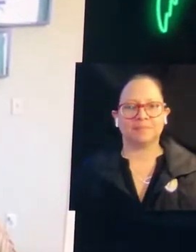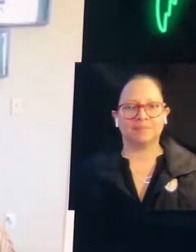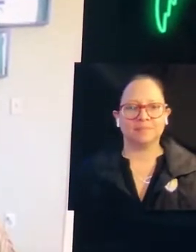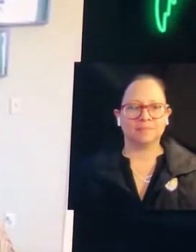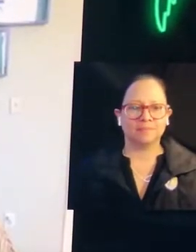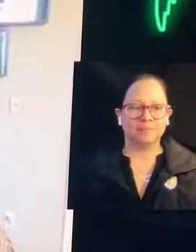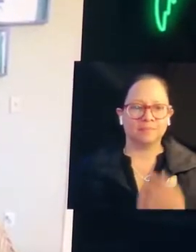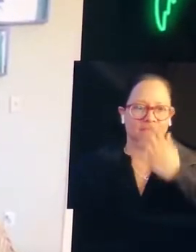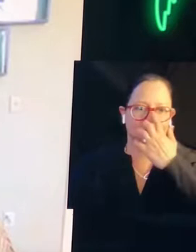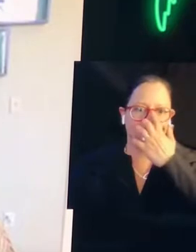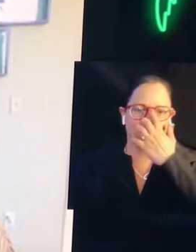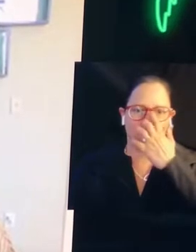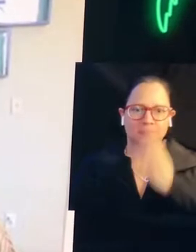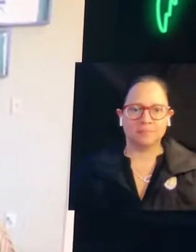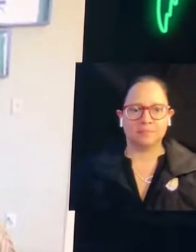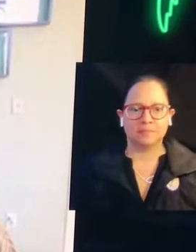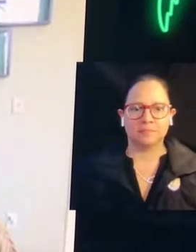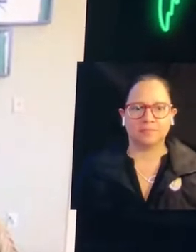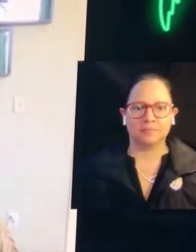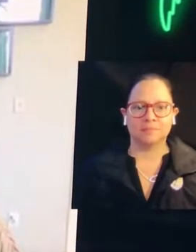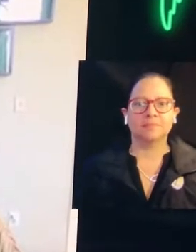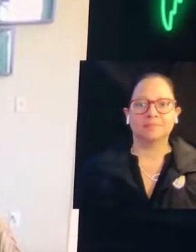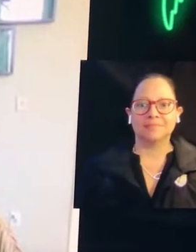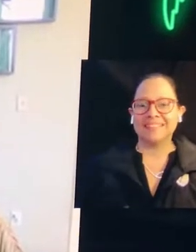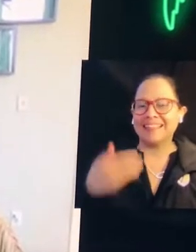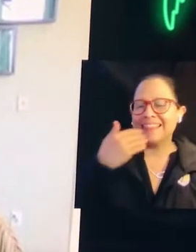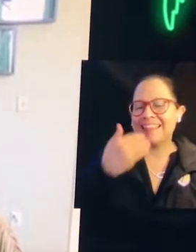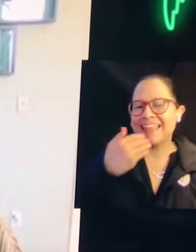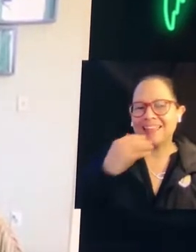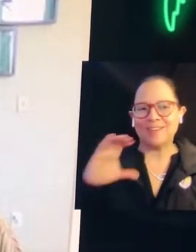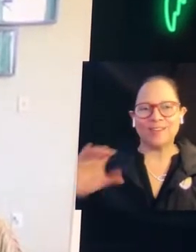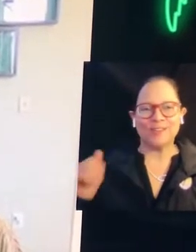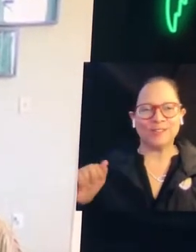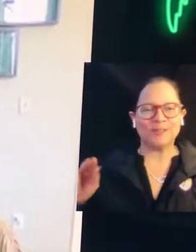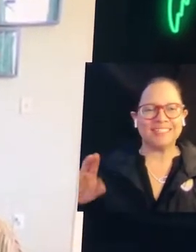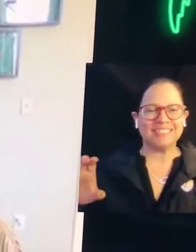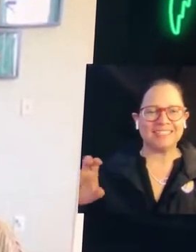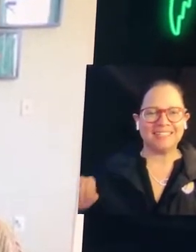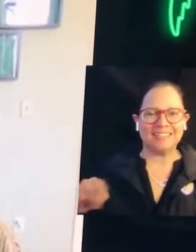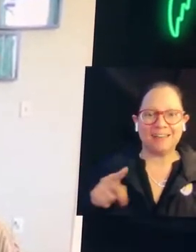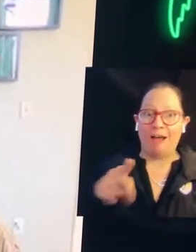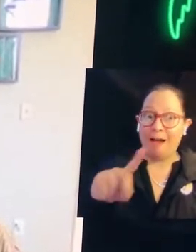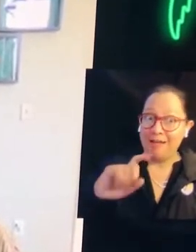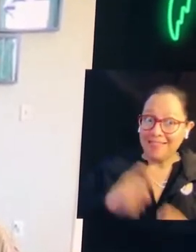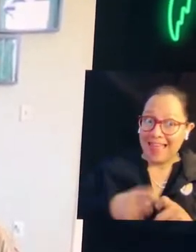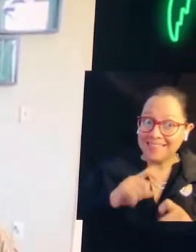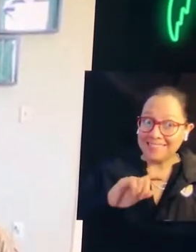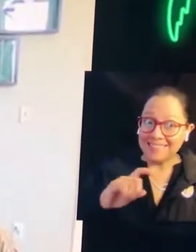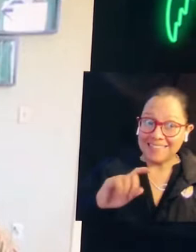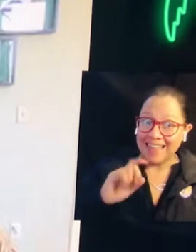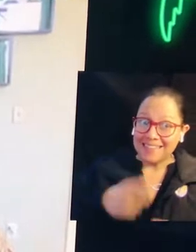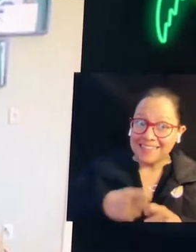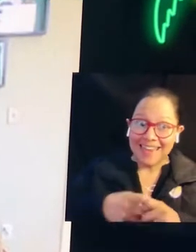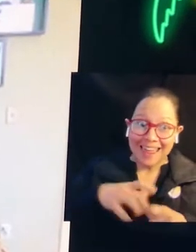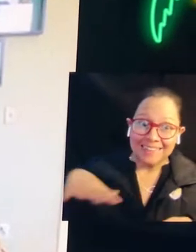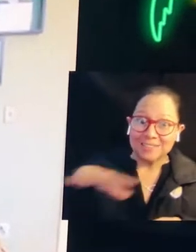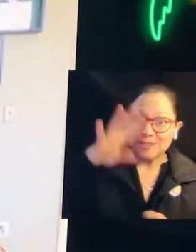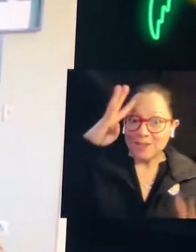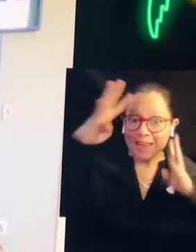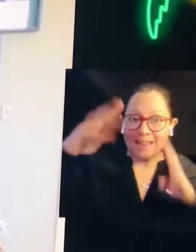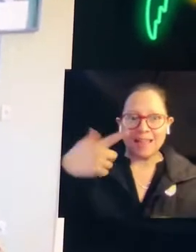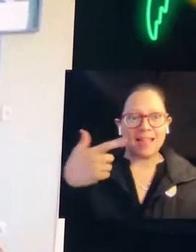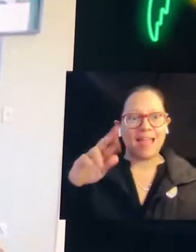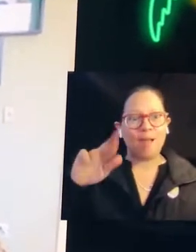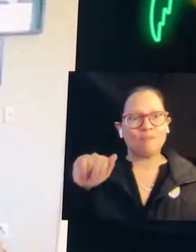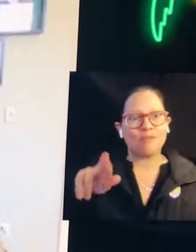Thank you, Kristen. So we're in for a real treat today, Latinx creatives. We have Gabriel Reyes of Reyes